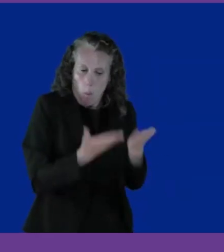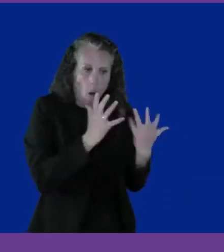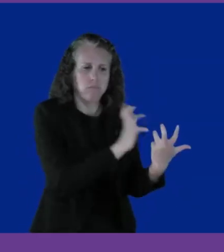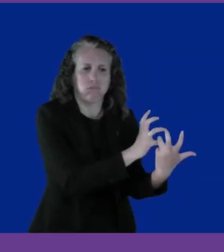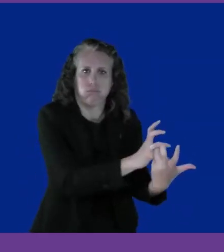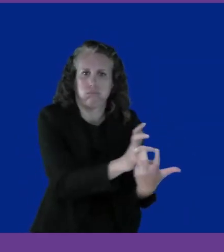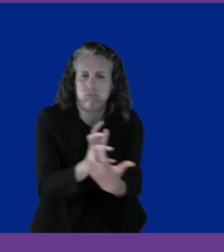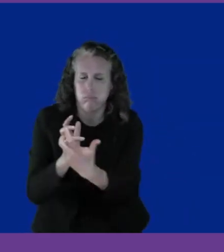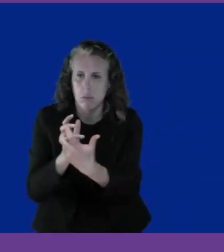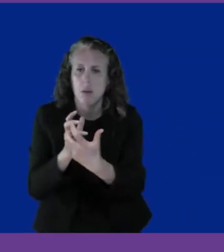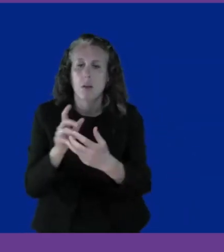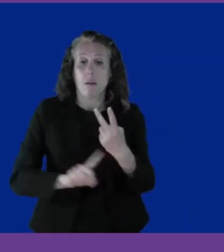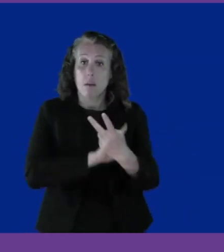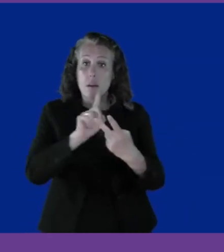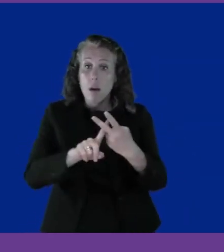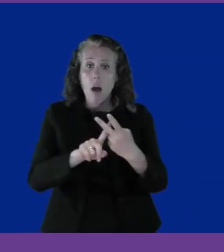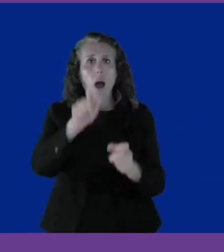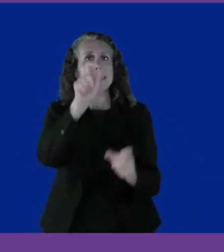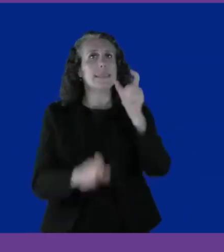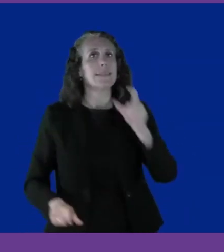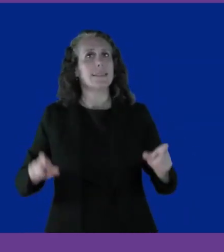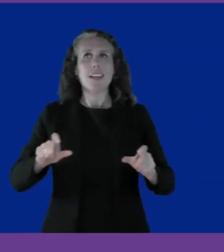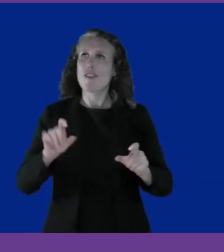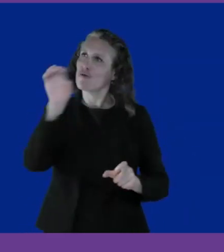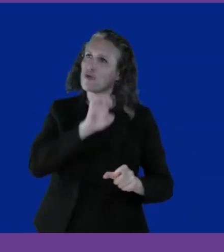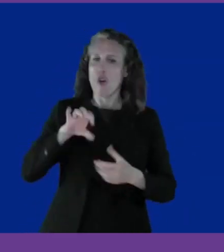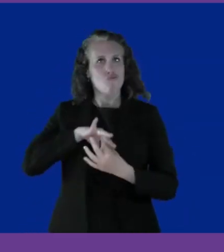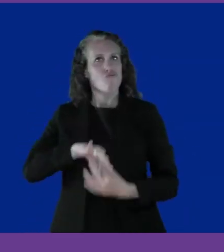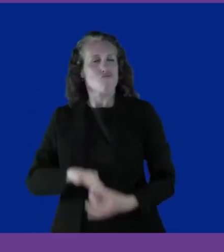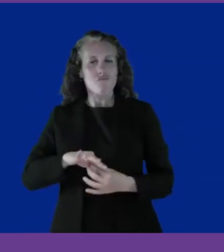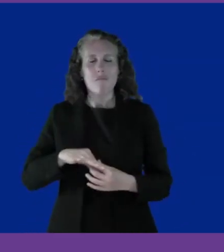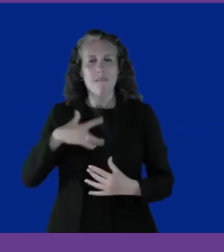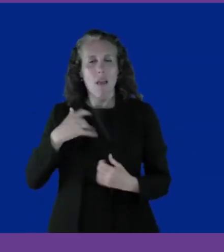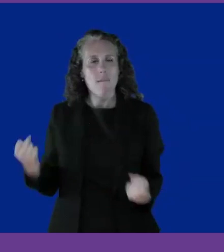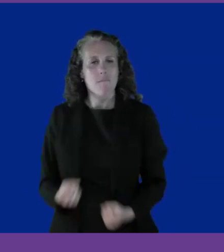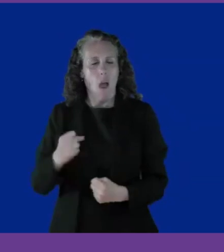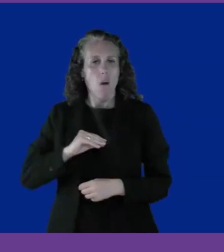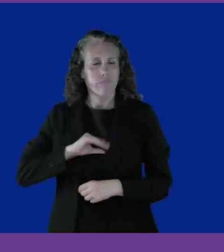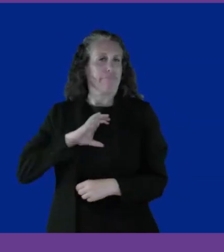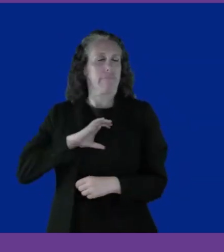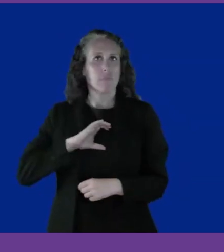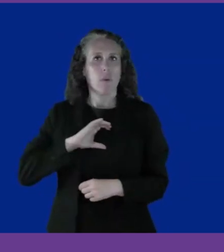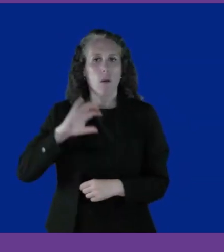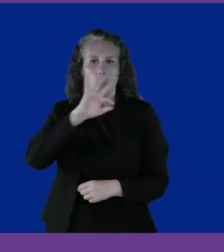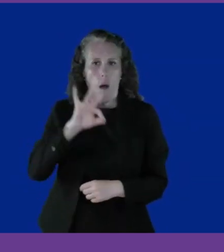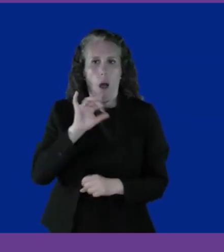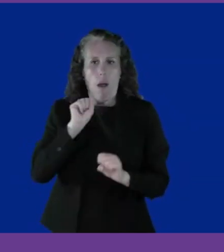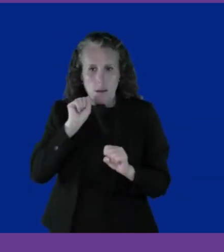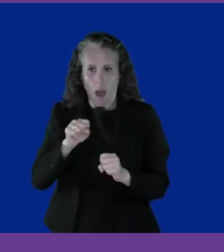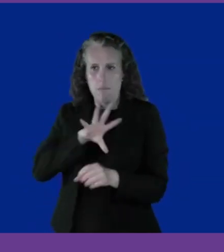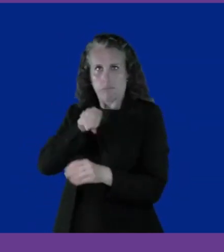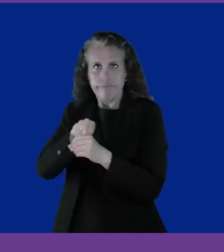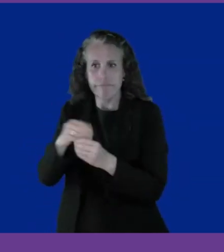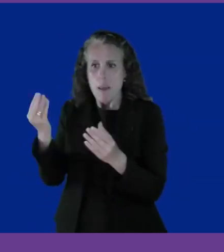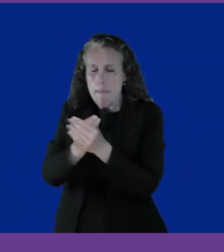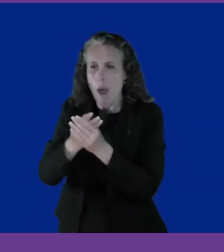also to empower our citizens and to foster economic participation in all